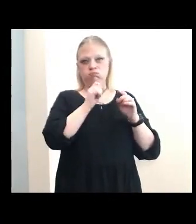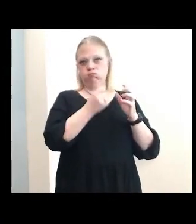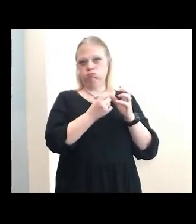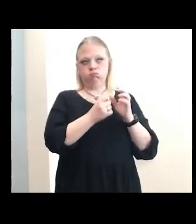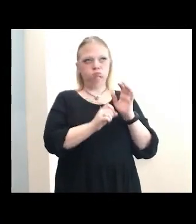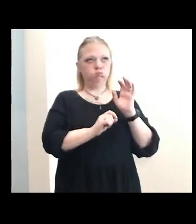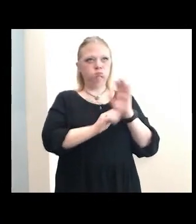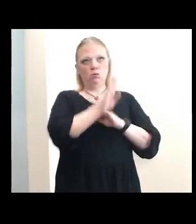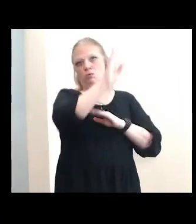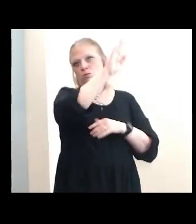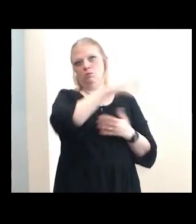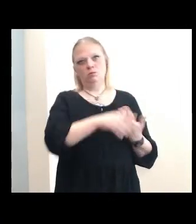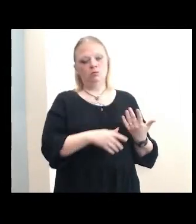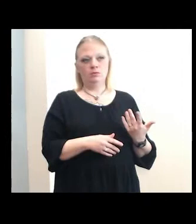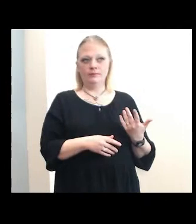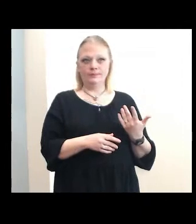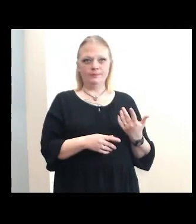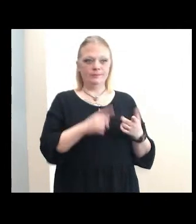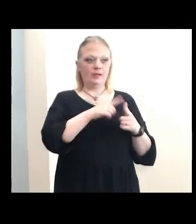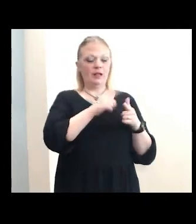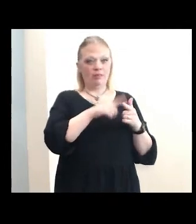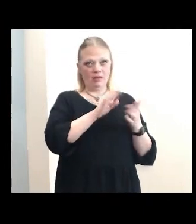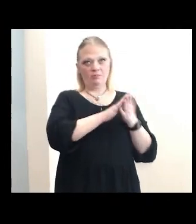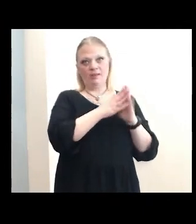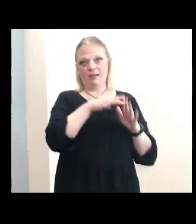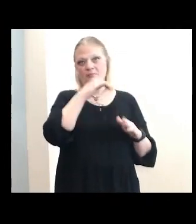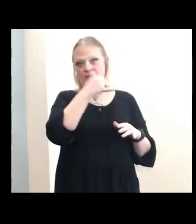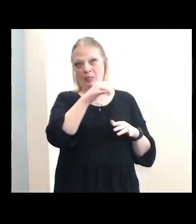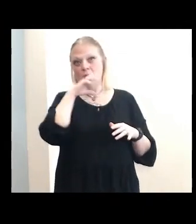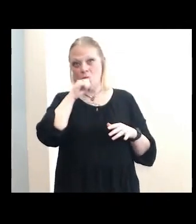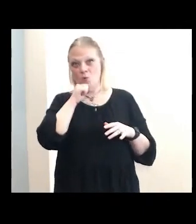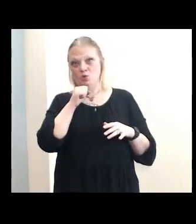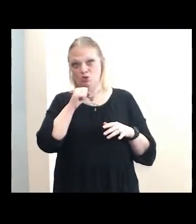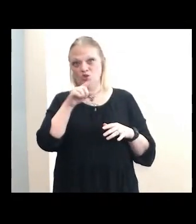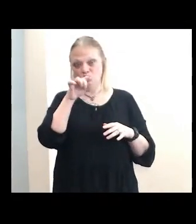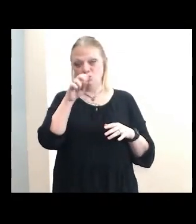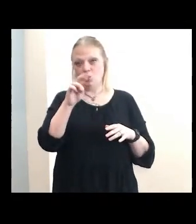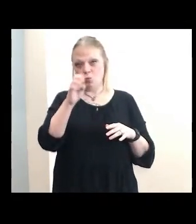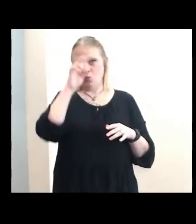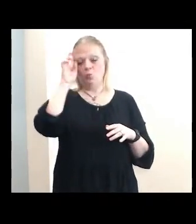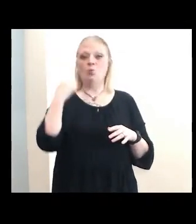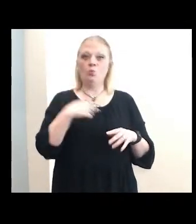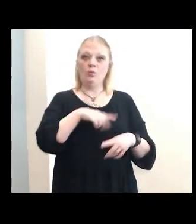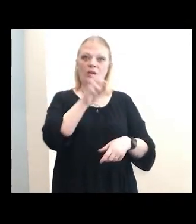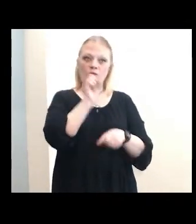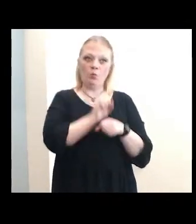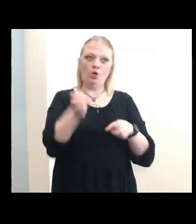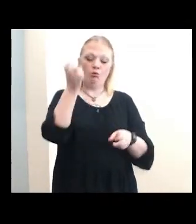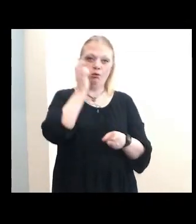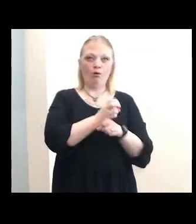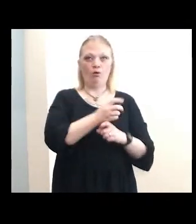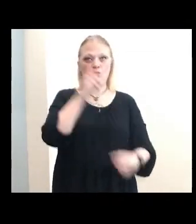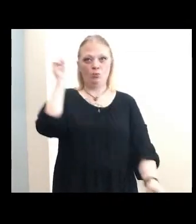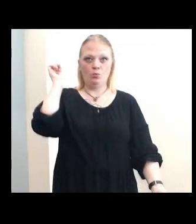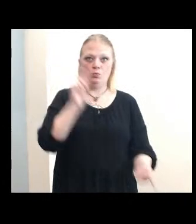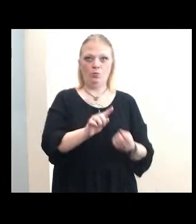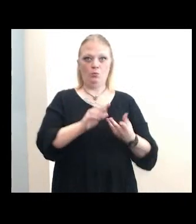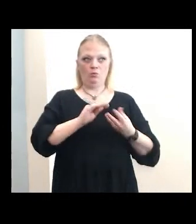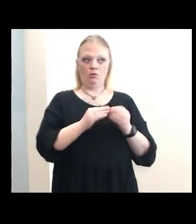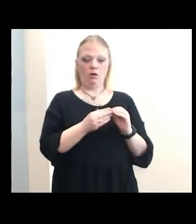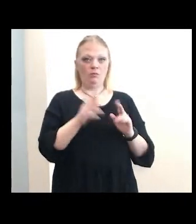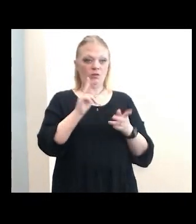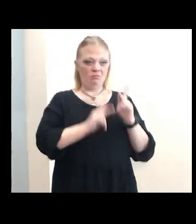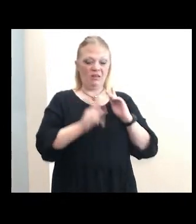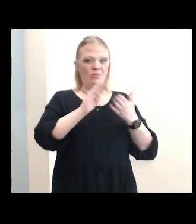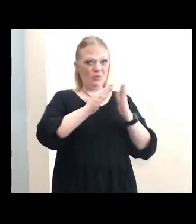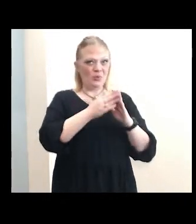put into the yellow and orange zones. We've worked hard to reduce those numbers. And people in the community